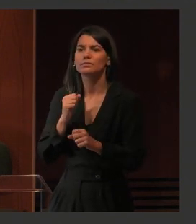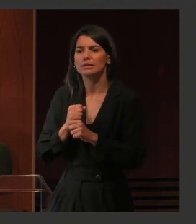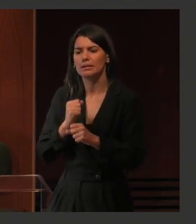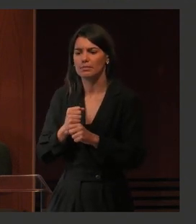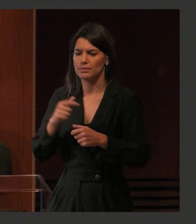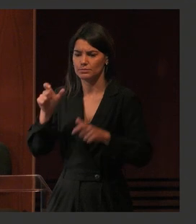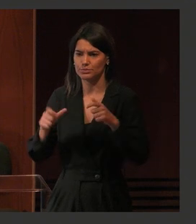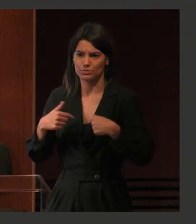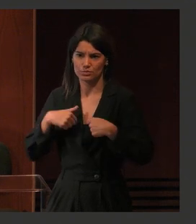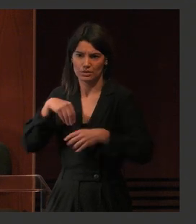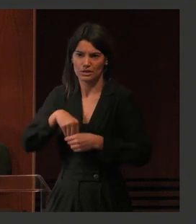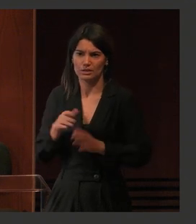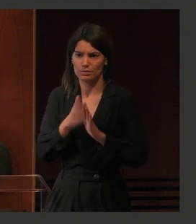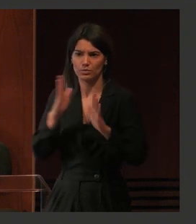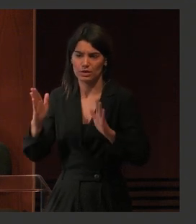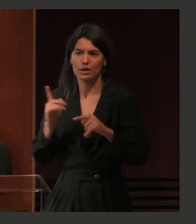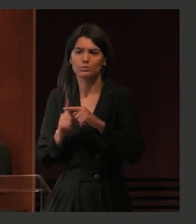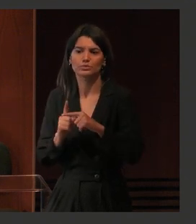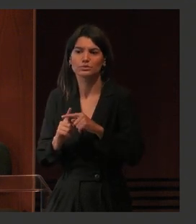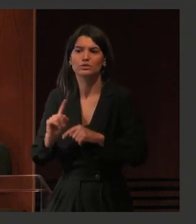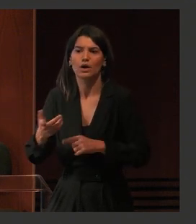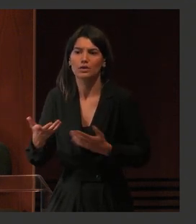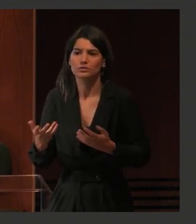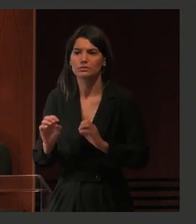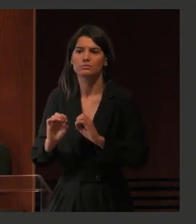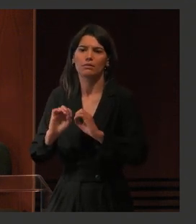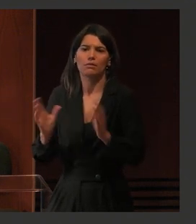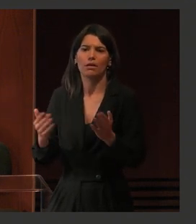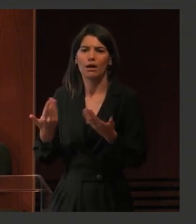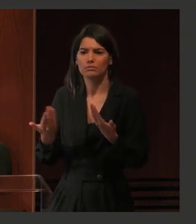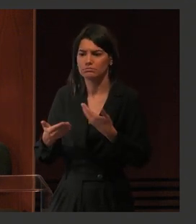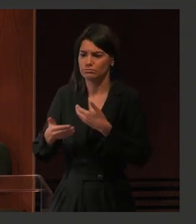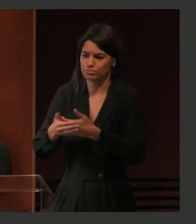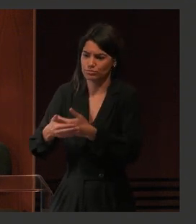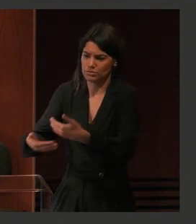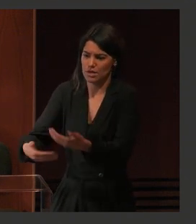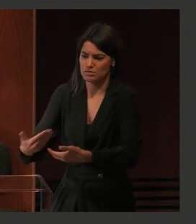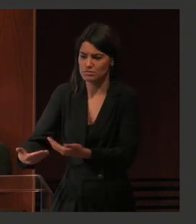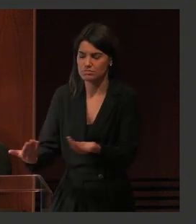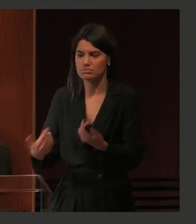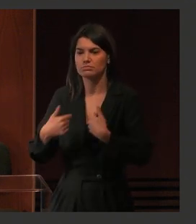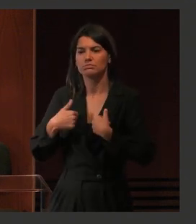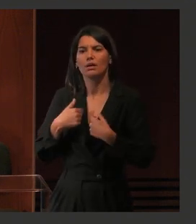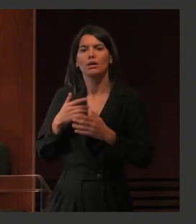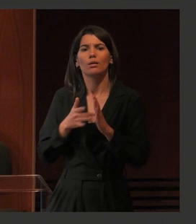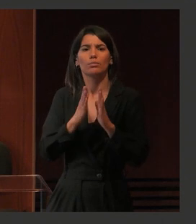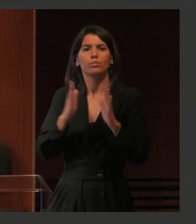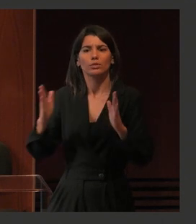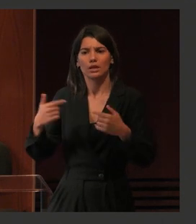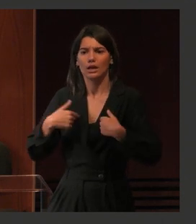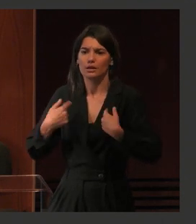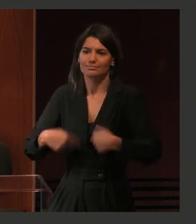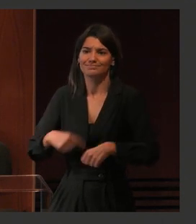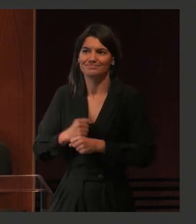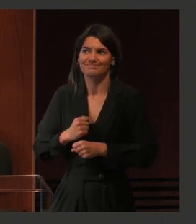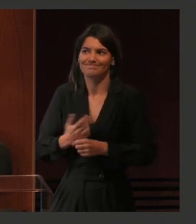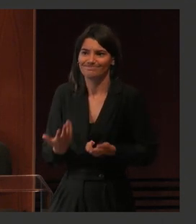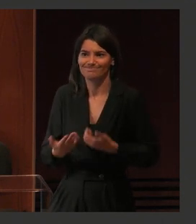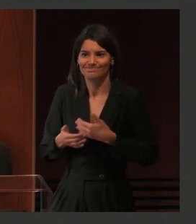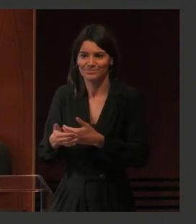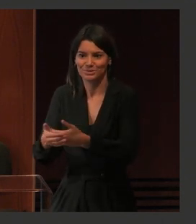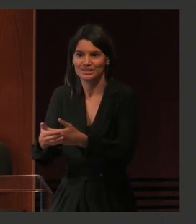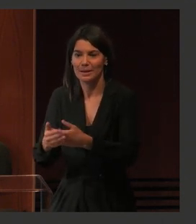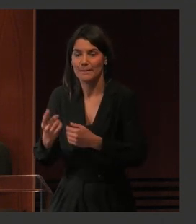the processes. We all, as librarians, we all deal with processes because we have to present something, we have